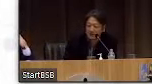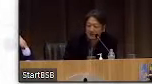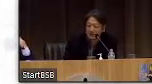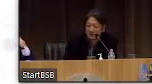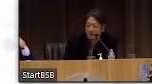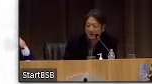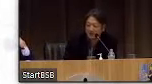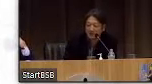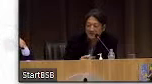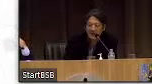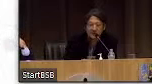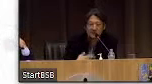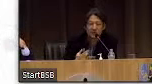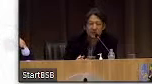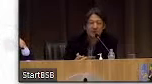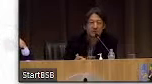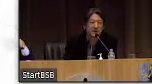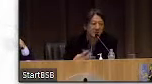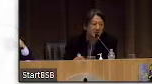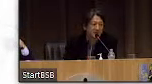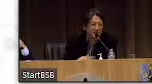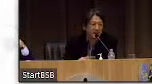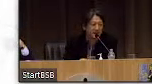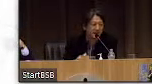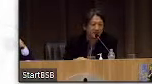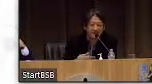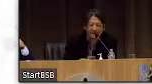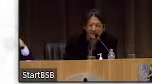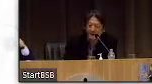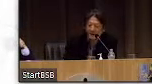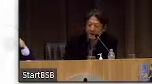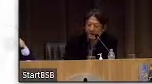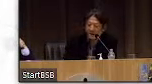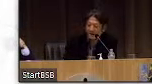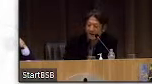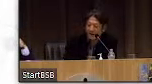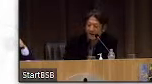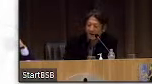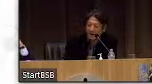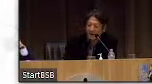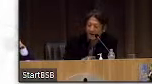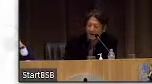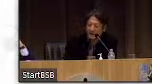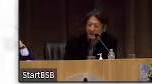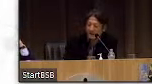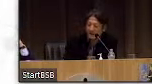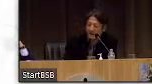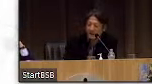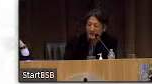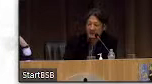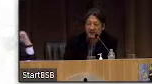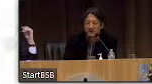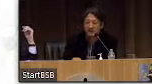in their places. We can do that via smartphone or tablet, so can make easy the views of